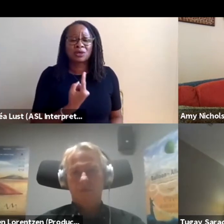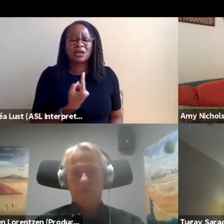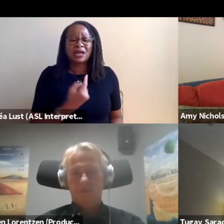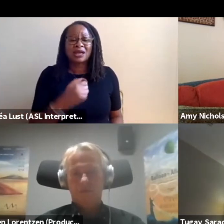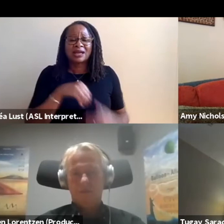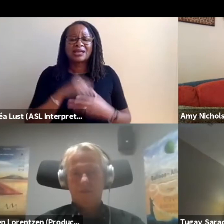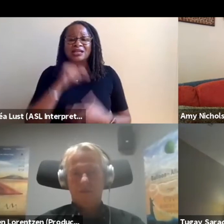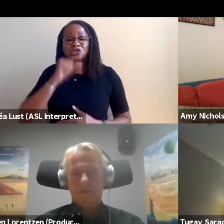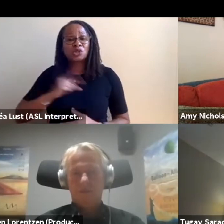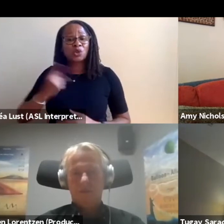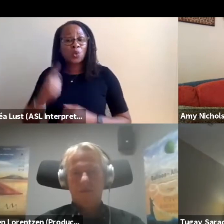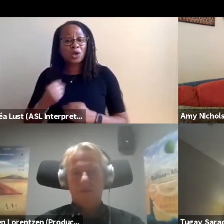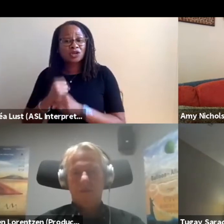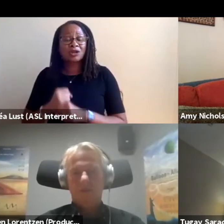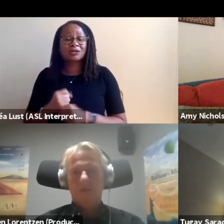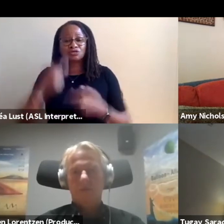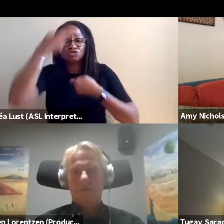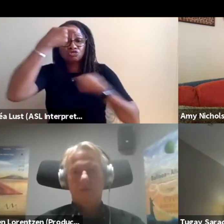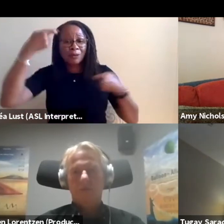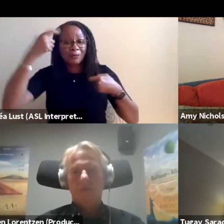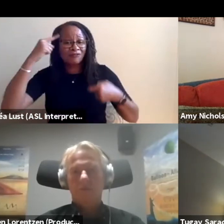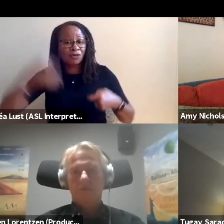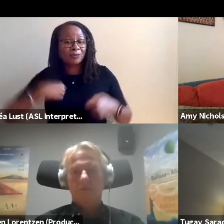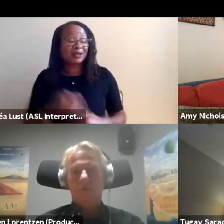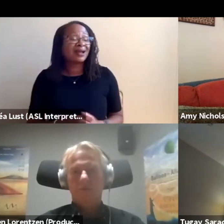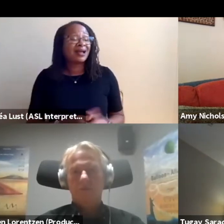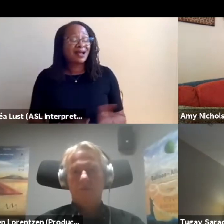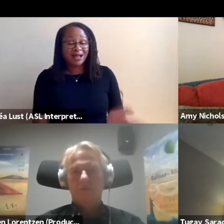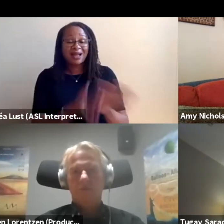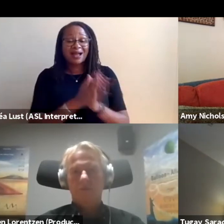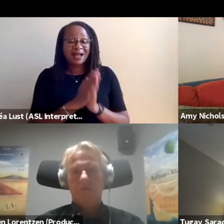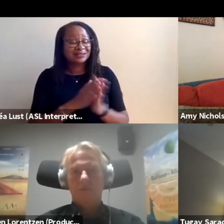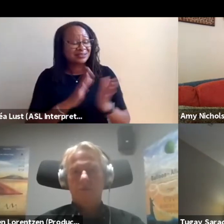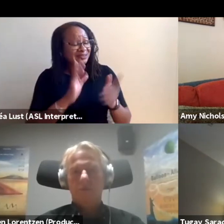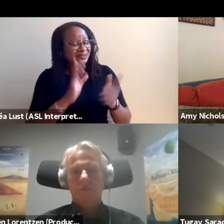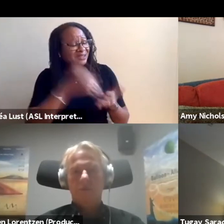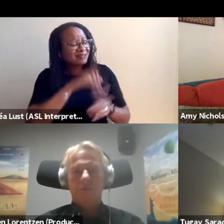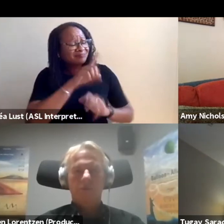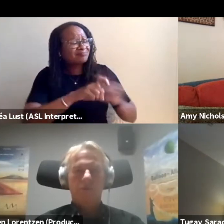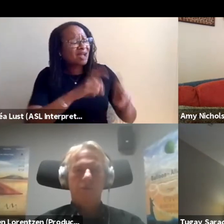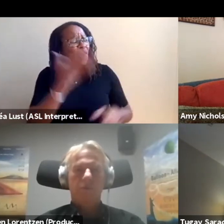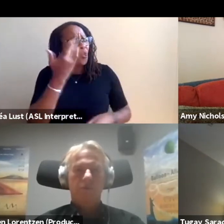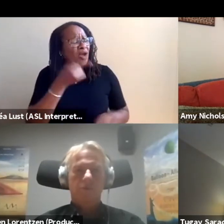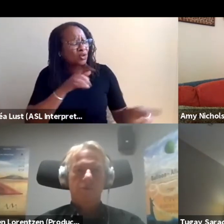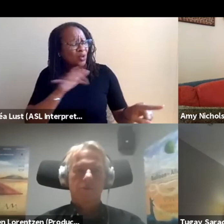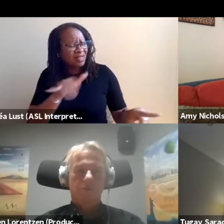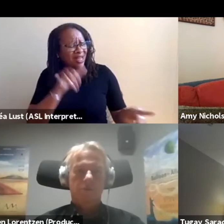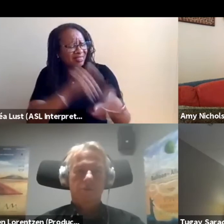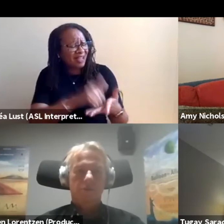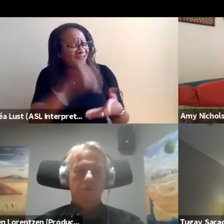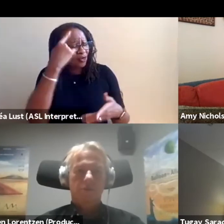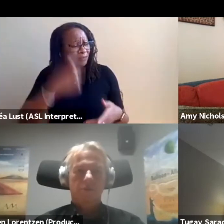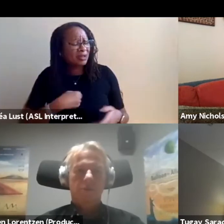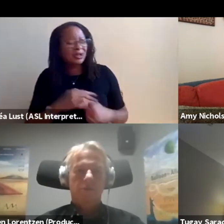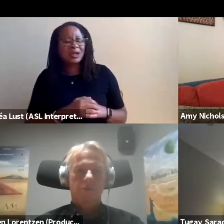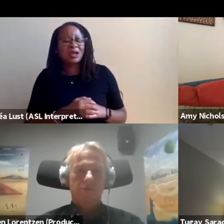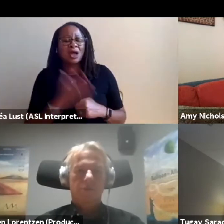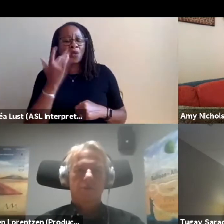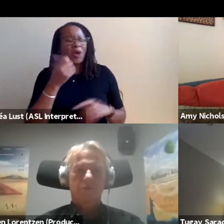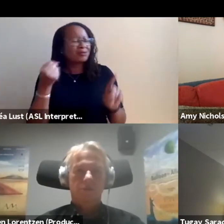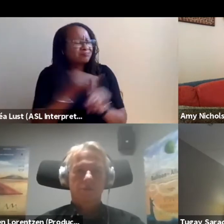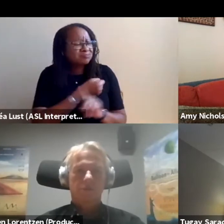for a year? It was a trauma. And I started asking why she was like that to me, why she was beating me,